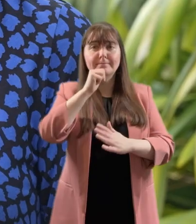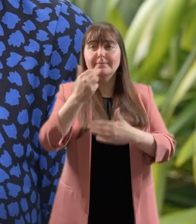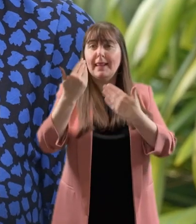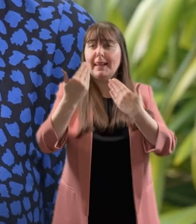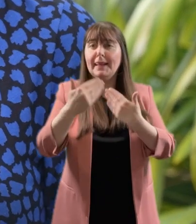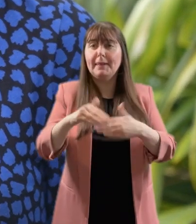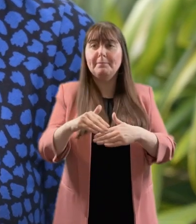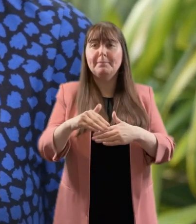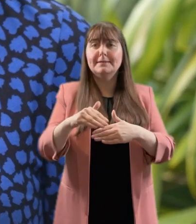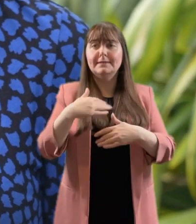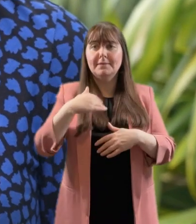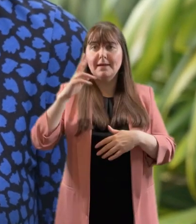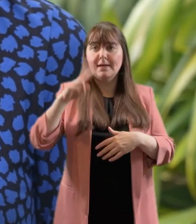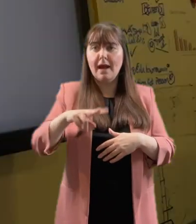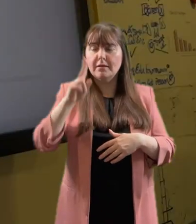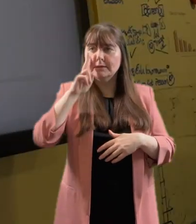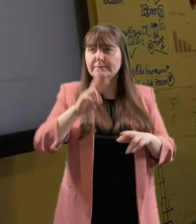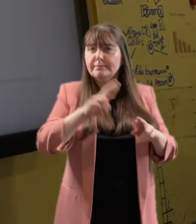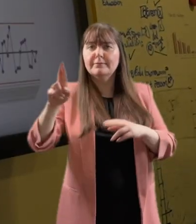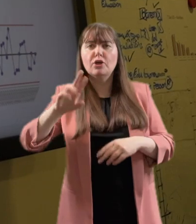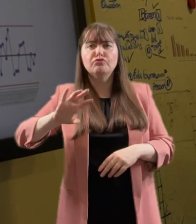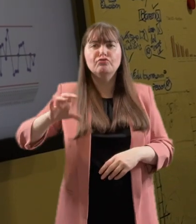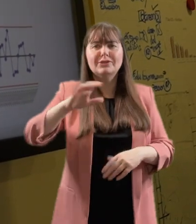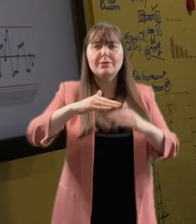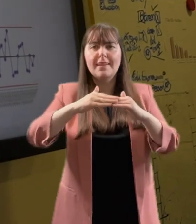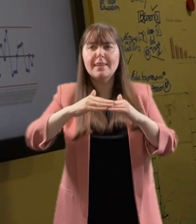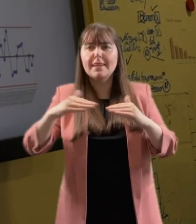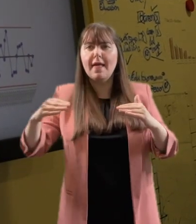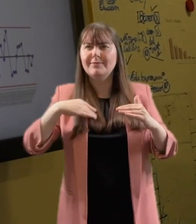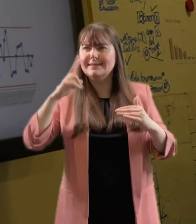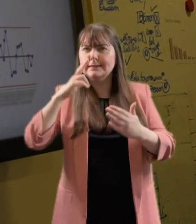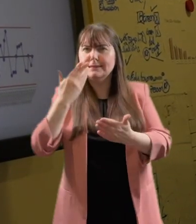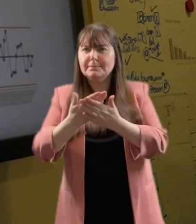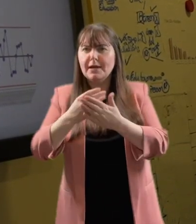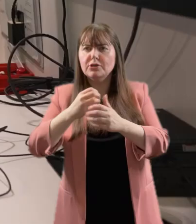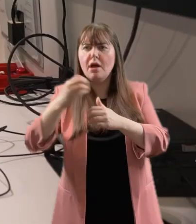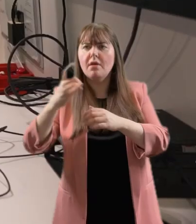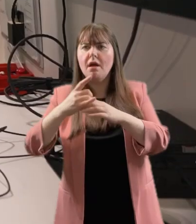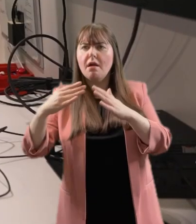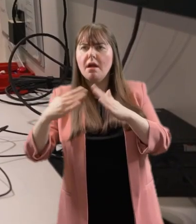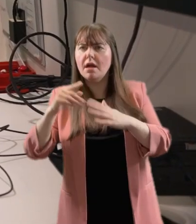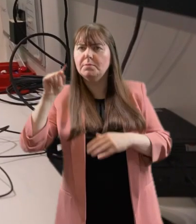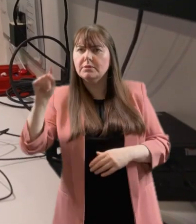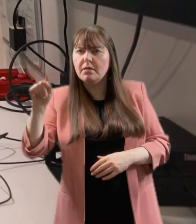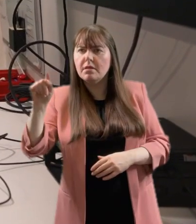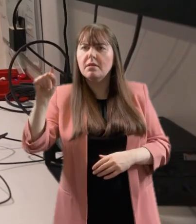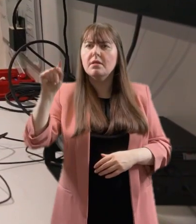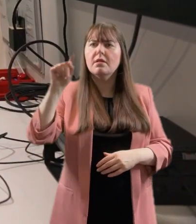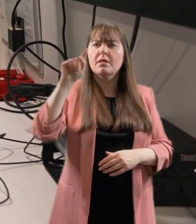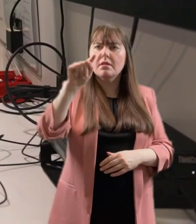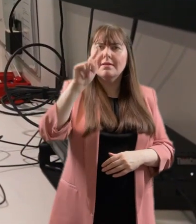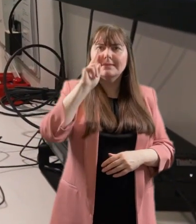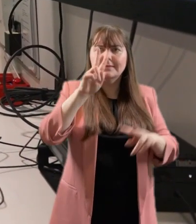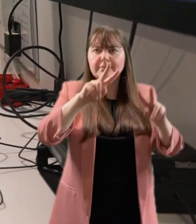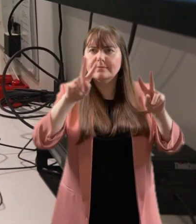the opportunities with this are limitless because we could take this to a regional level. We could see demand from